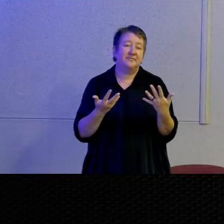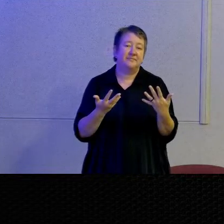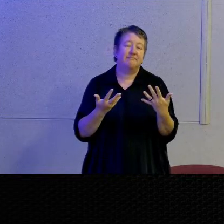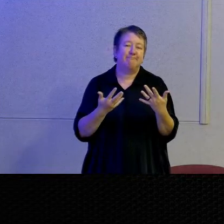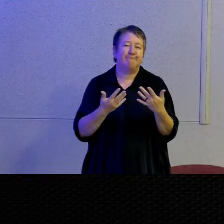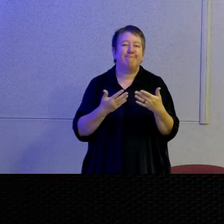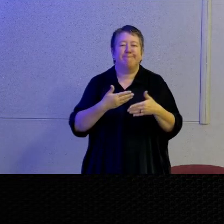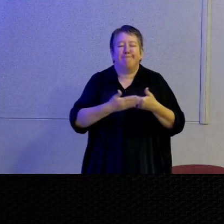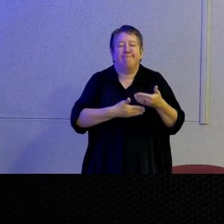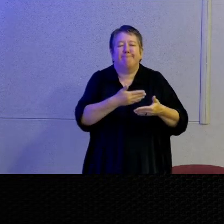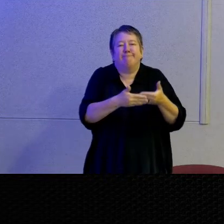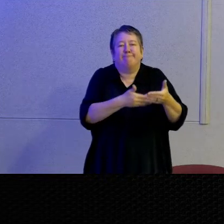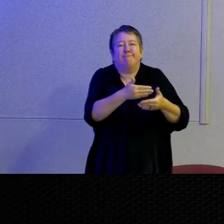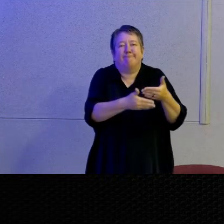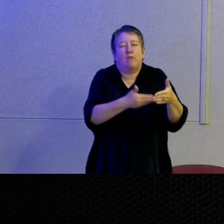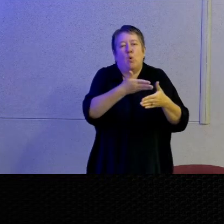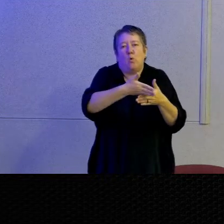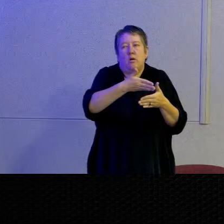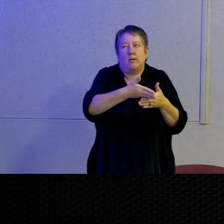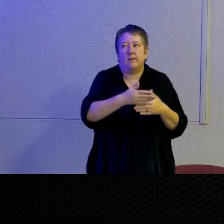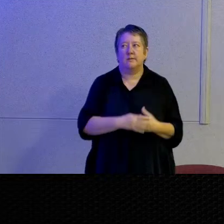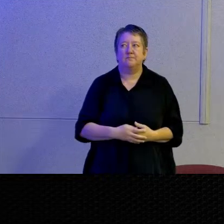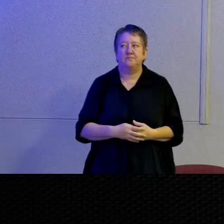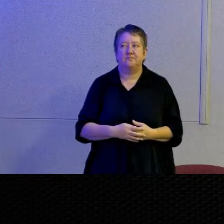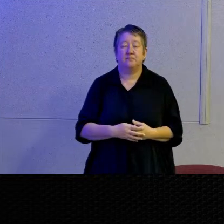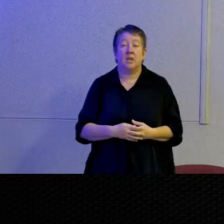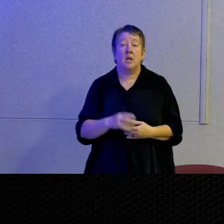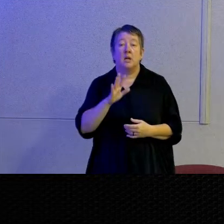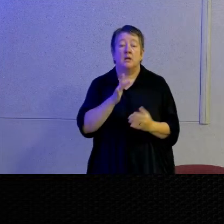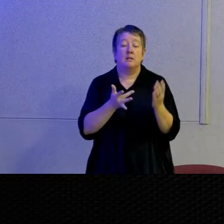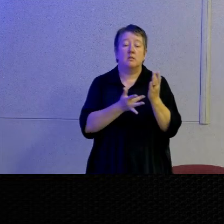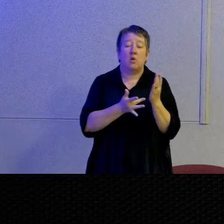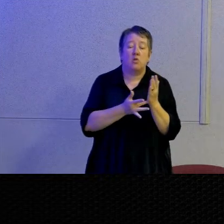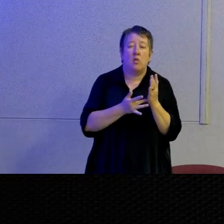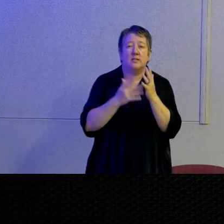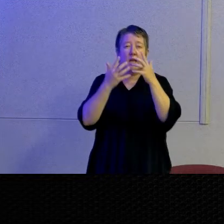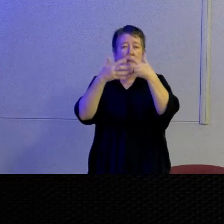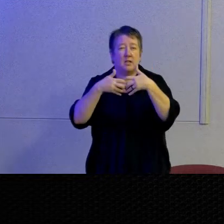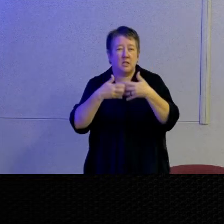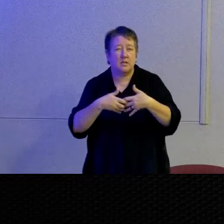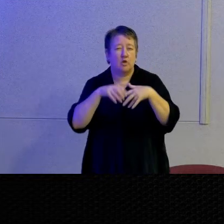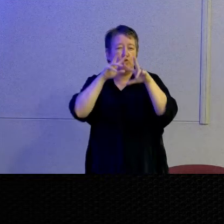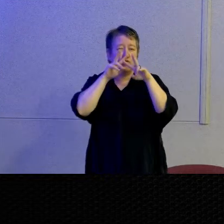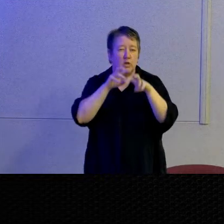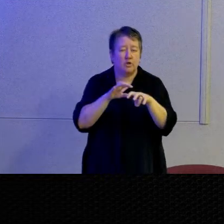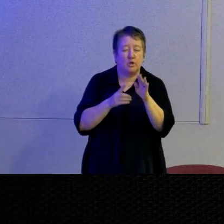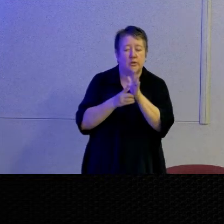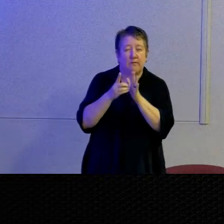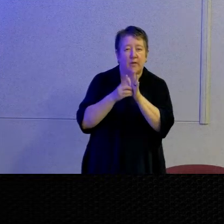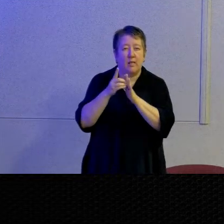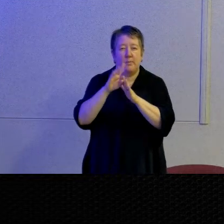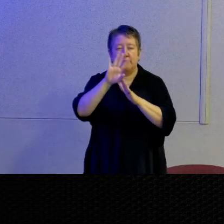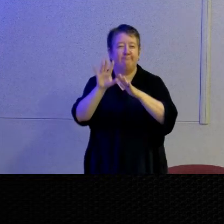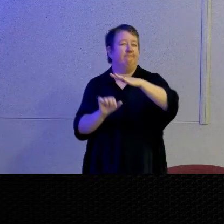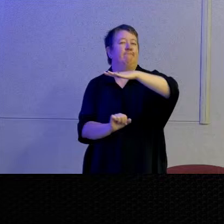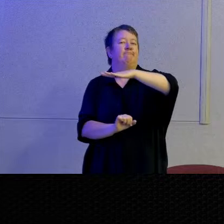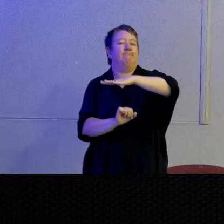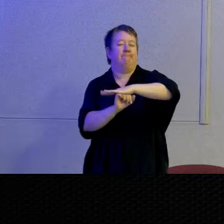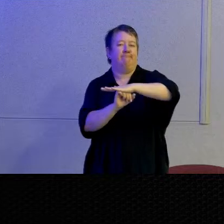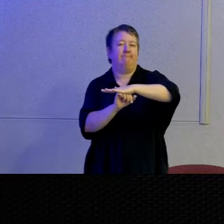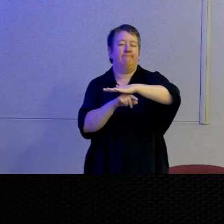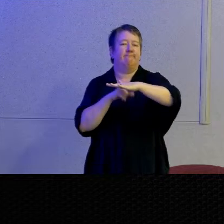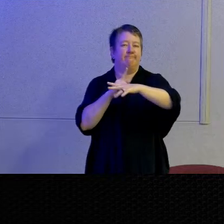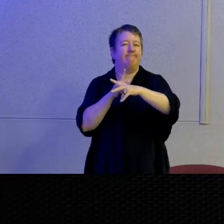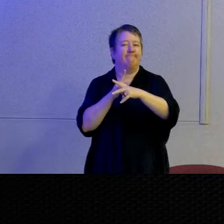work in progress there. And all the technology and engineering and R&D that underpin this. This is hard